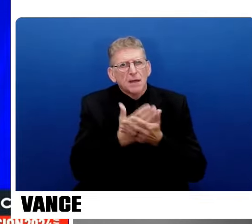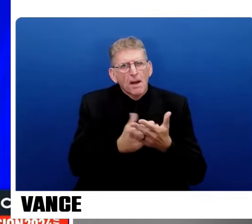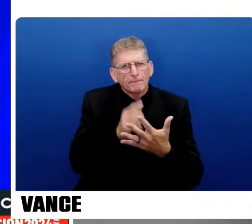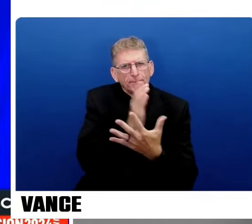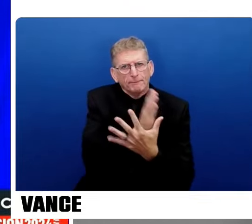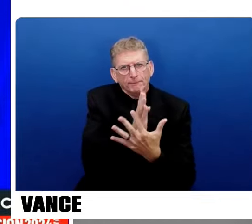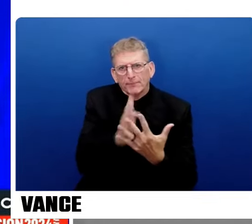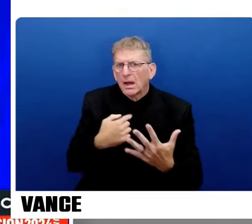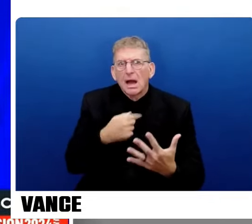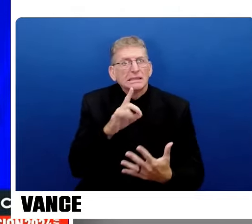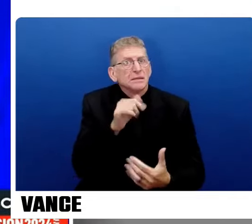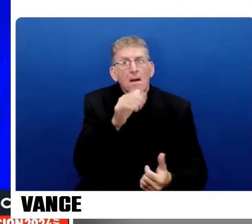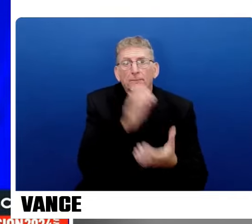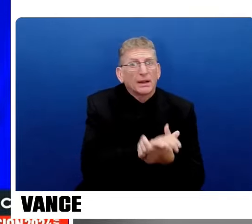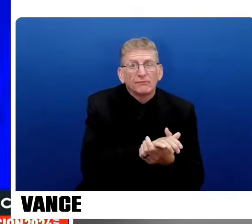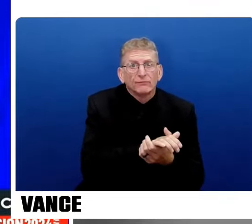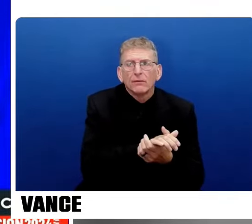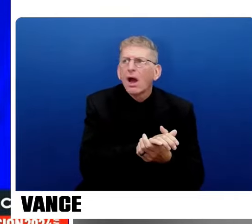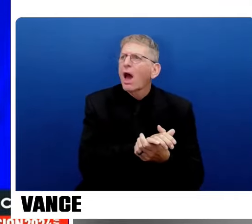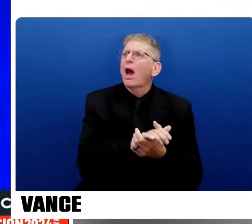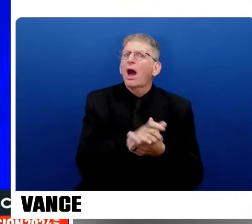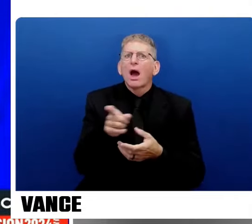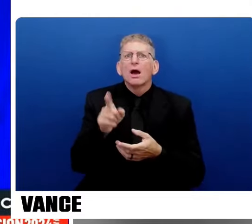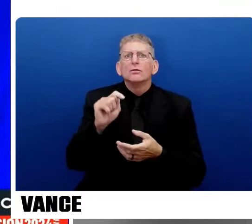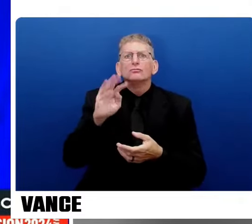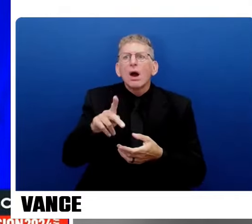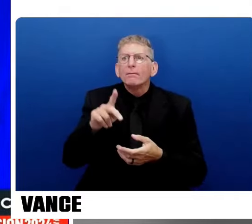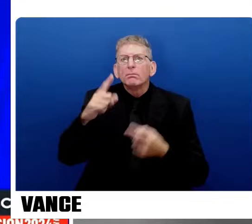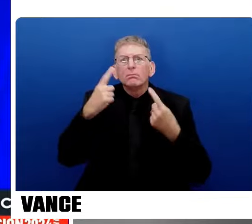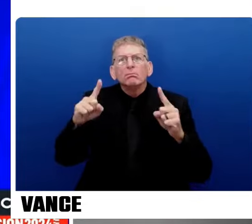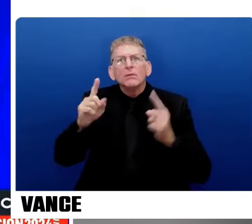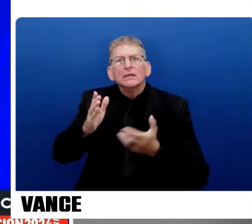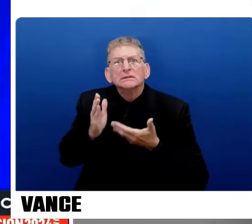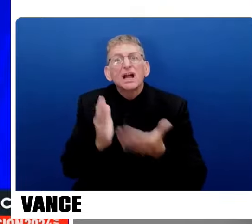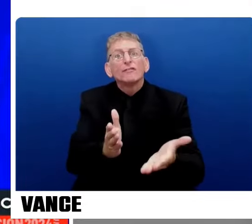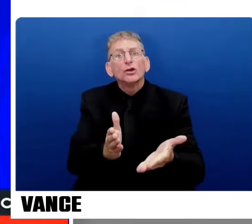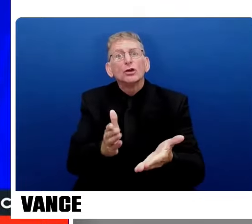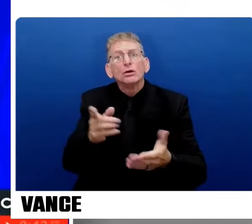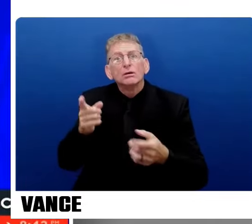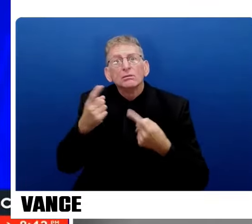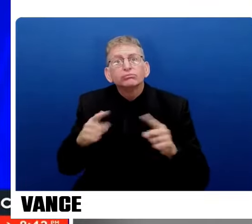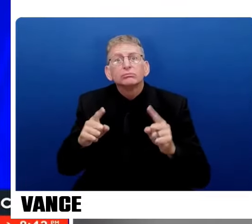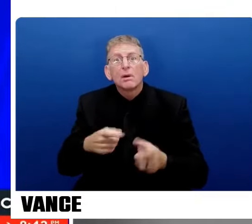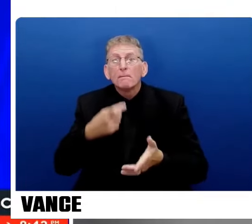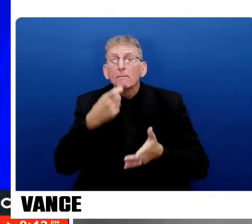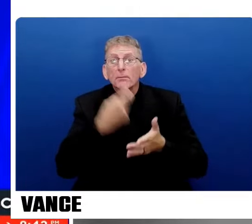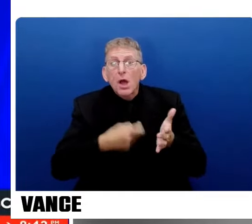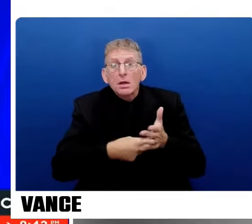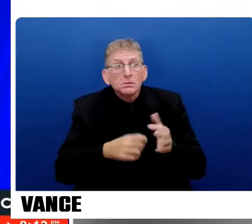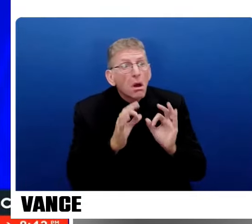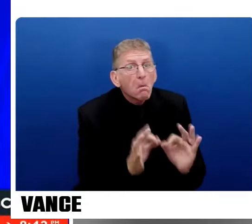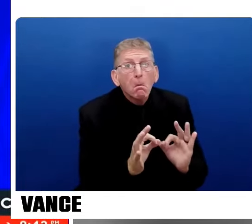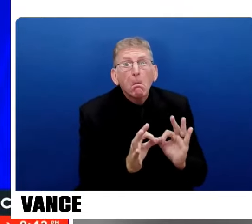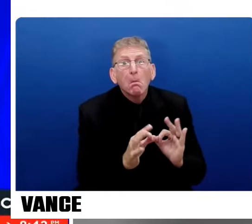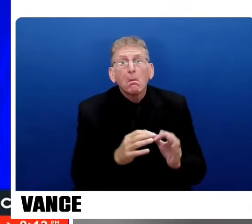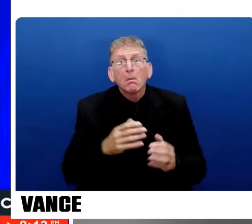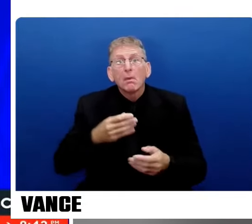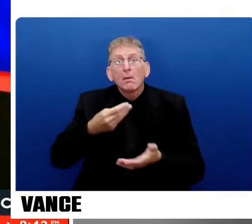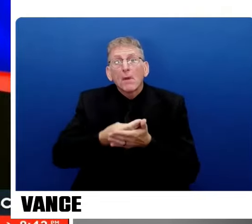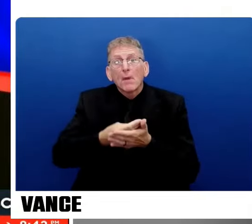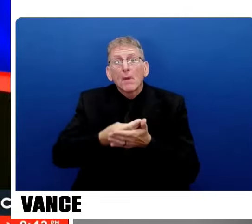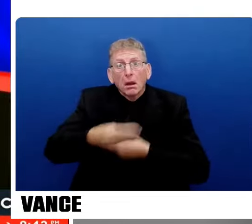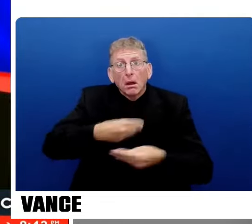Rising wages, rising take-home pay, an economy that worked for normal Americans, a secure southern border, a lot of things, frankly, that I didn't think he'd be